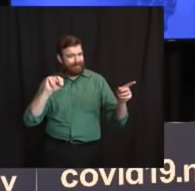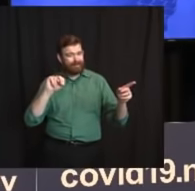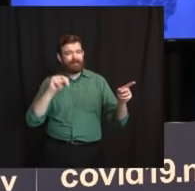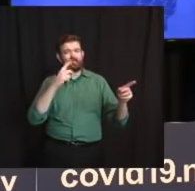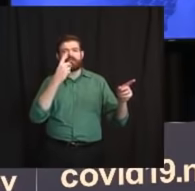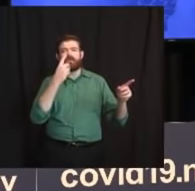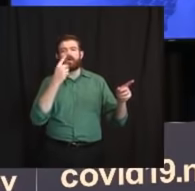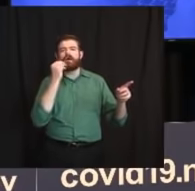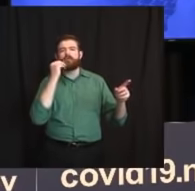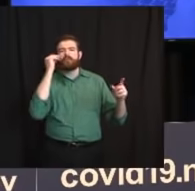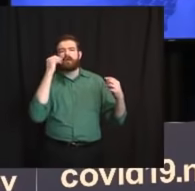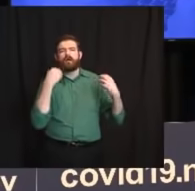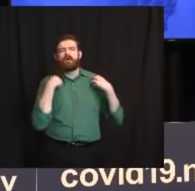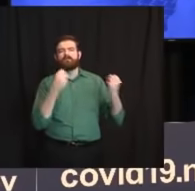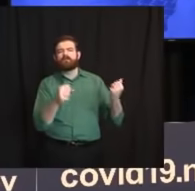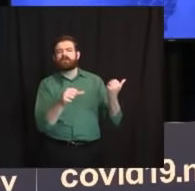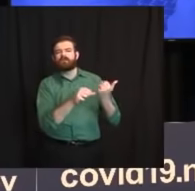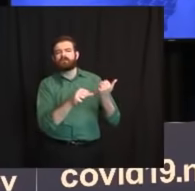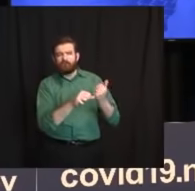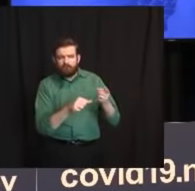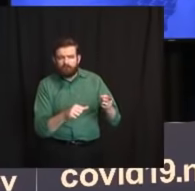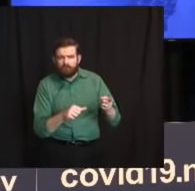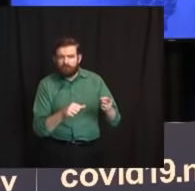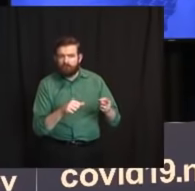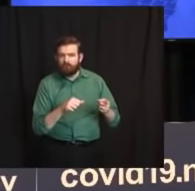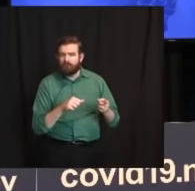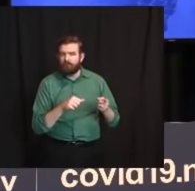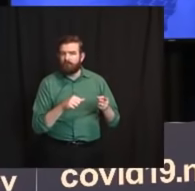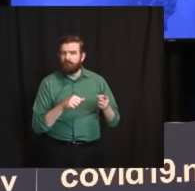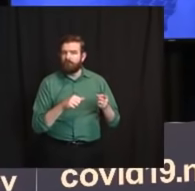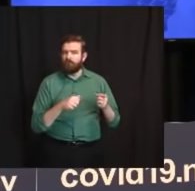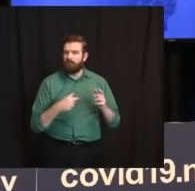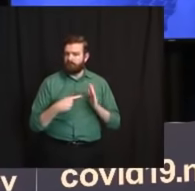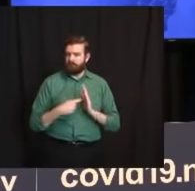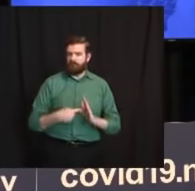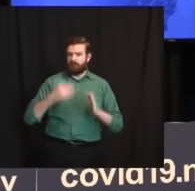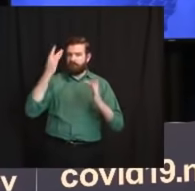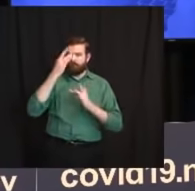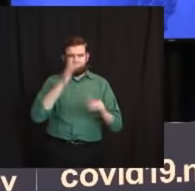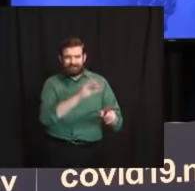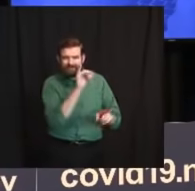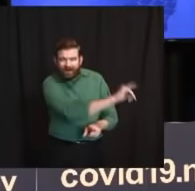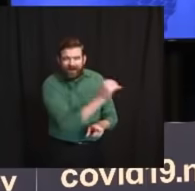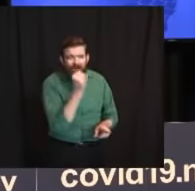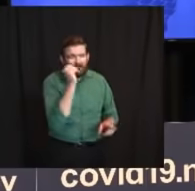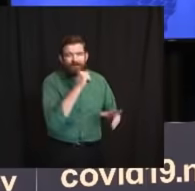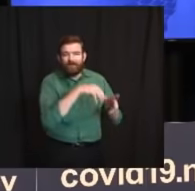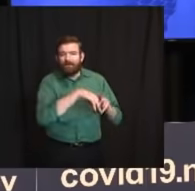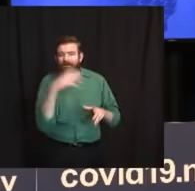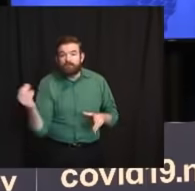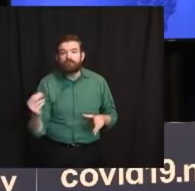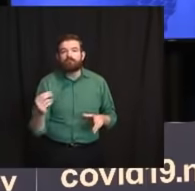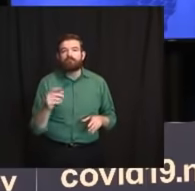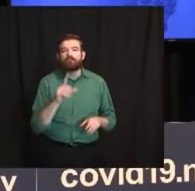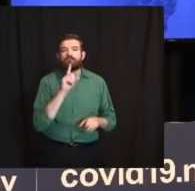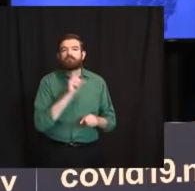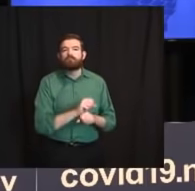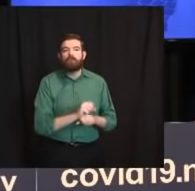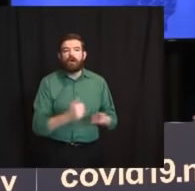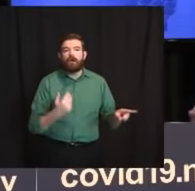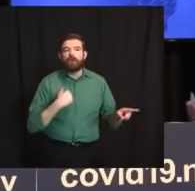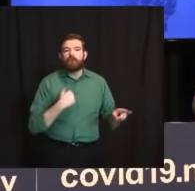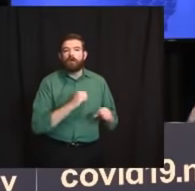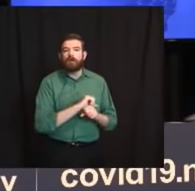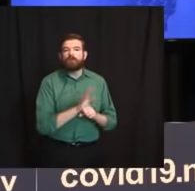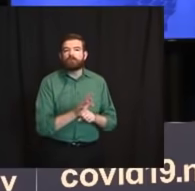testing. She ultimately came back positive and went against instructions and actually went into a home the next